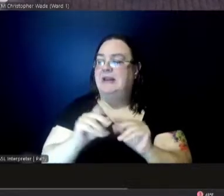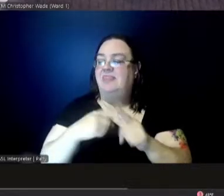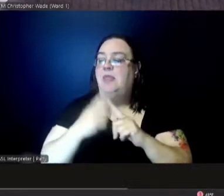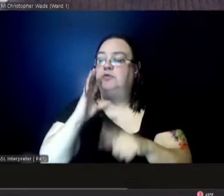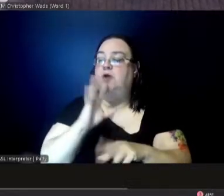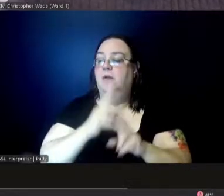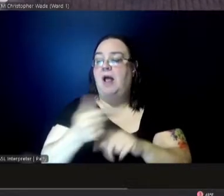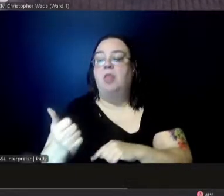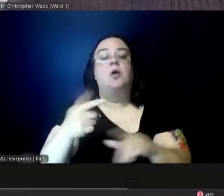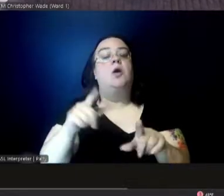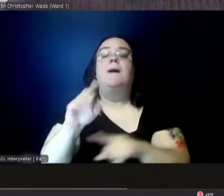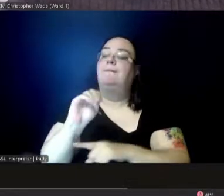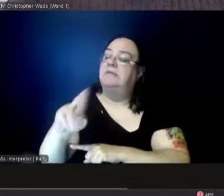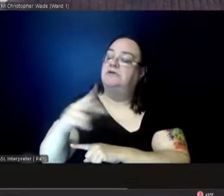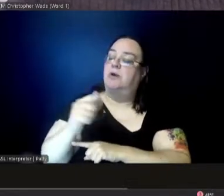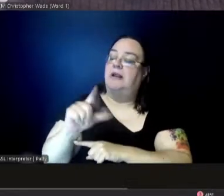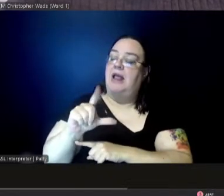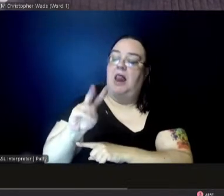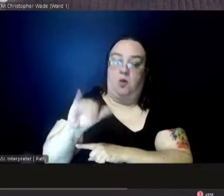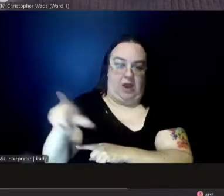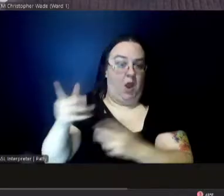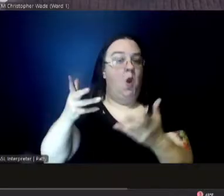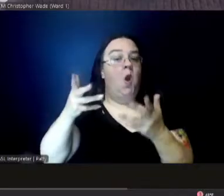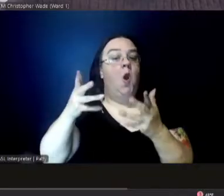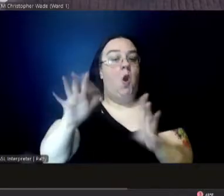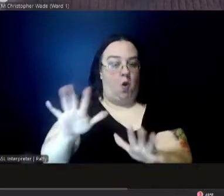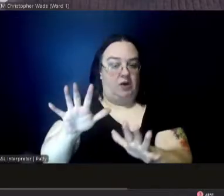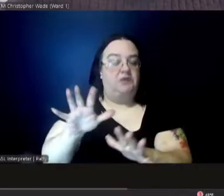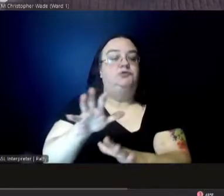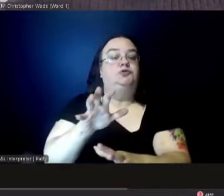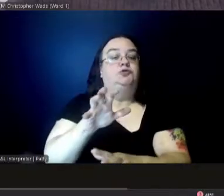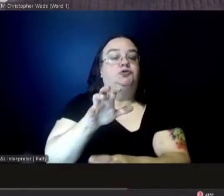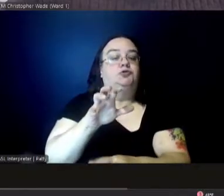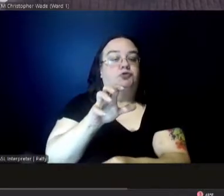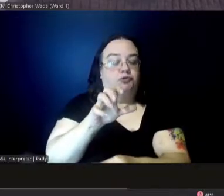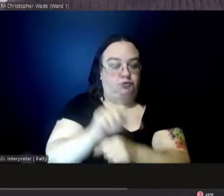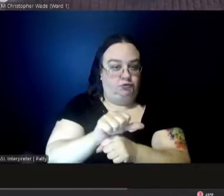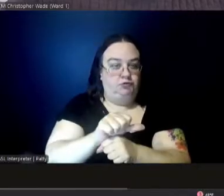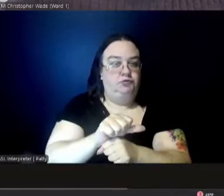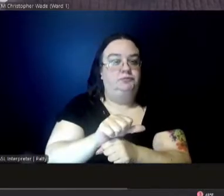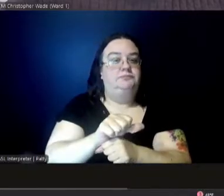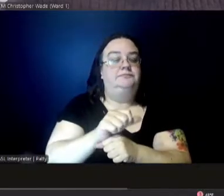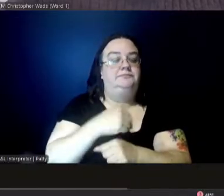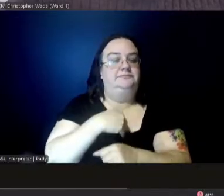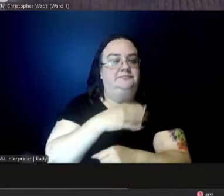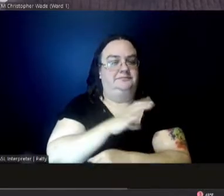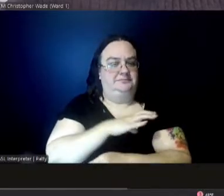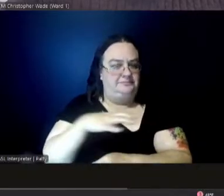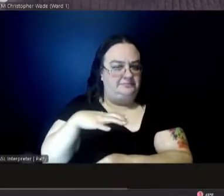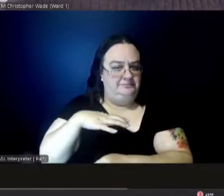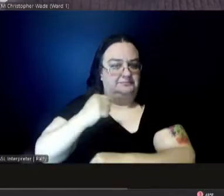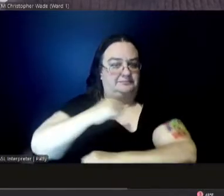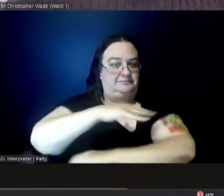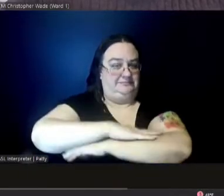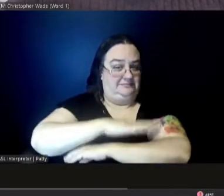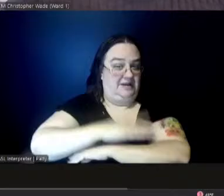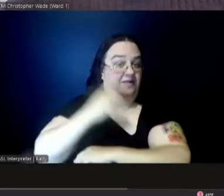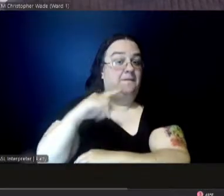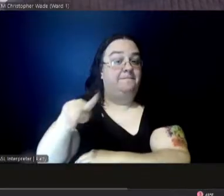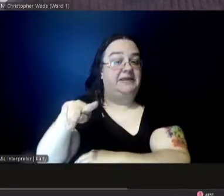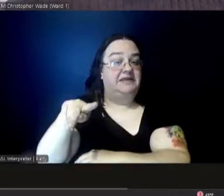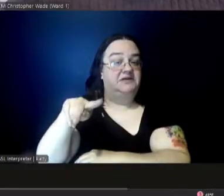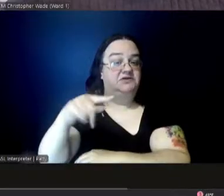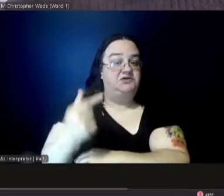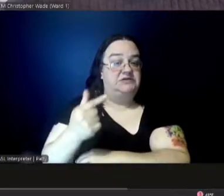Mr. Galloway has already secured council seats or a table for the PGCMA event. That